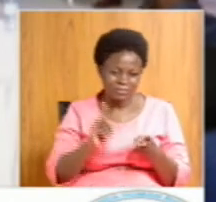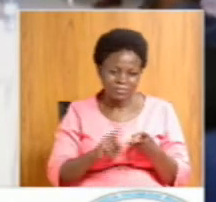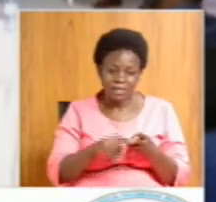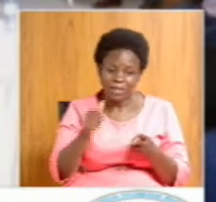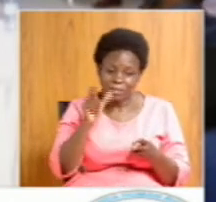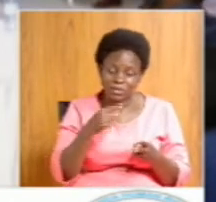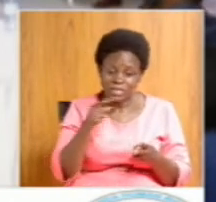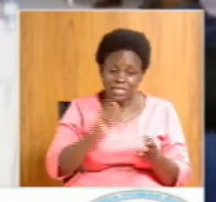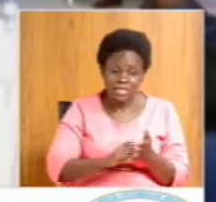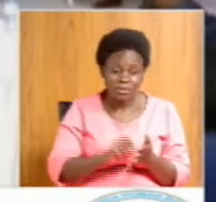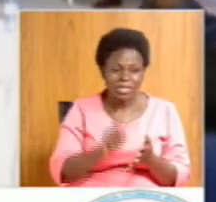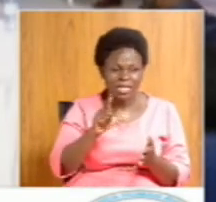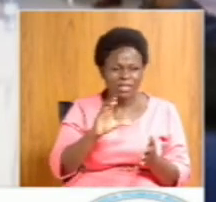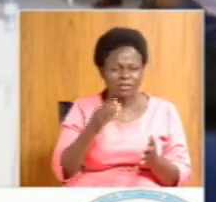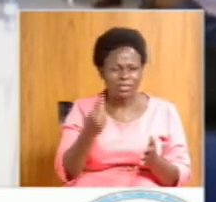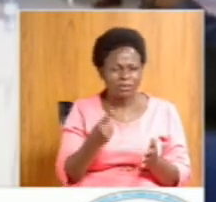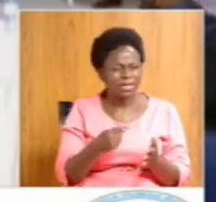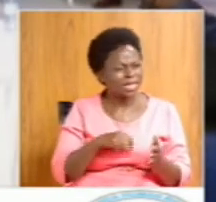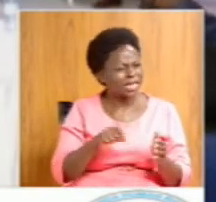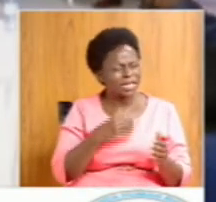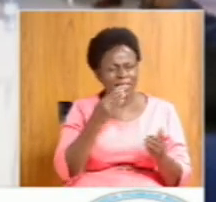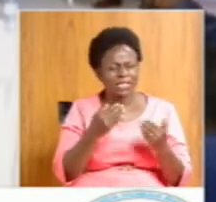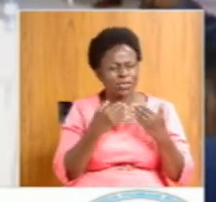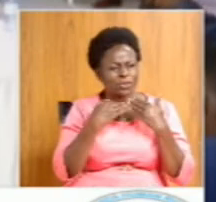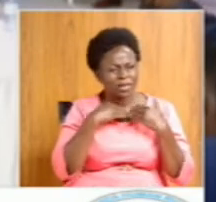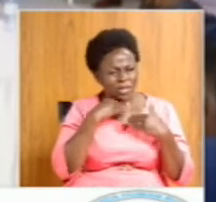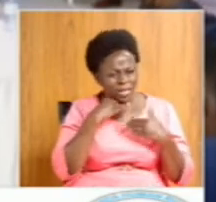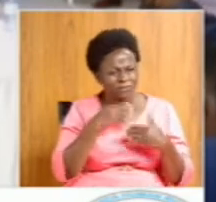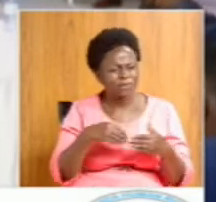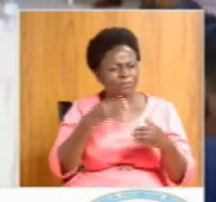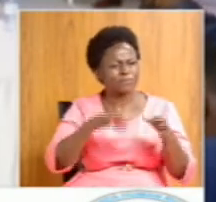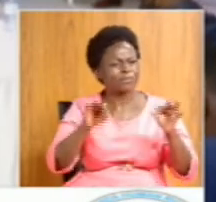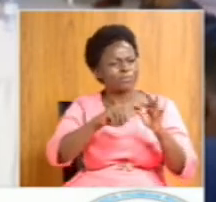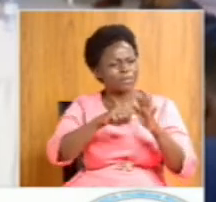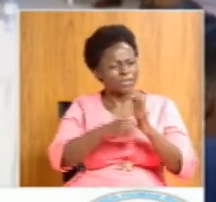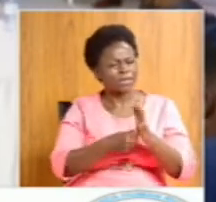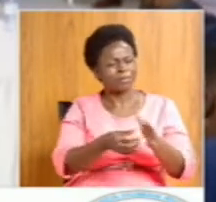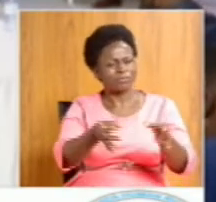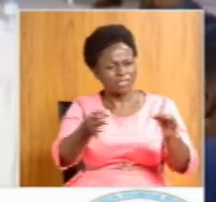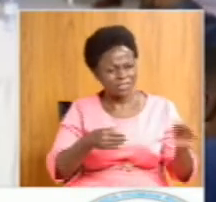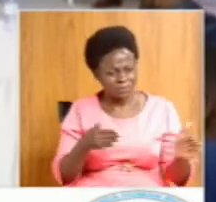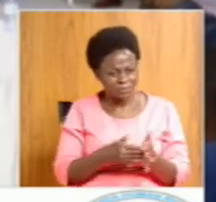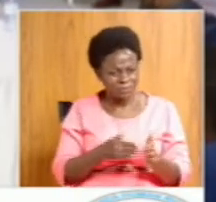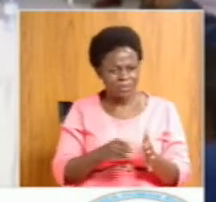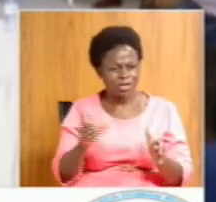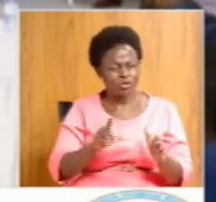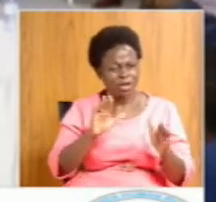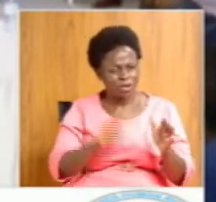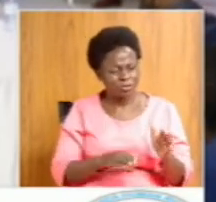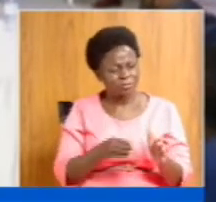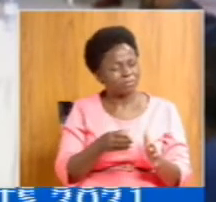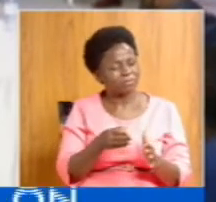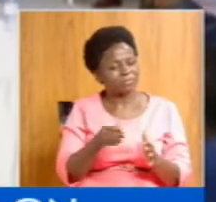somebody says secretary to LLC1 I can't thank you enough for bringing out critical issues regarding financial constraints at lower local governments